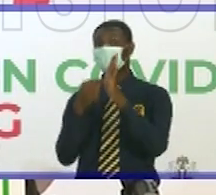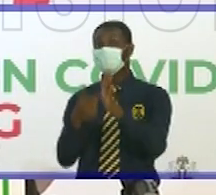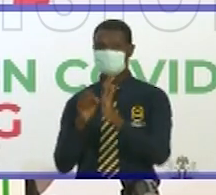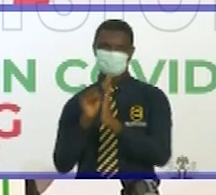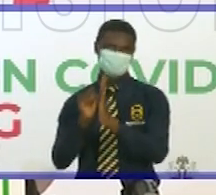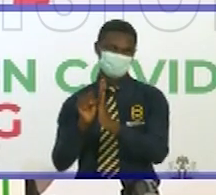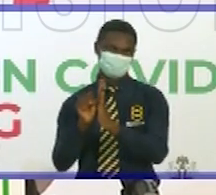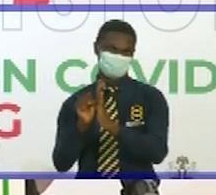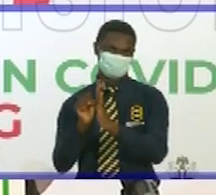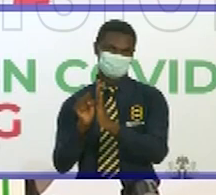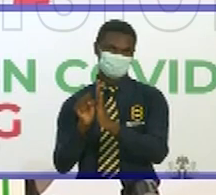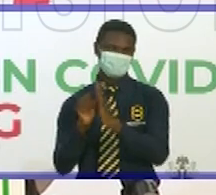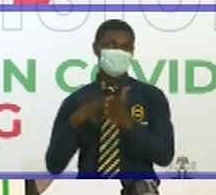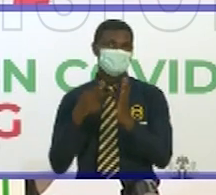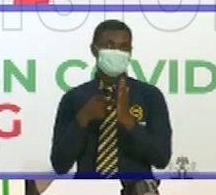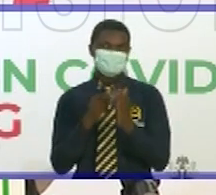ni